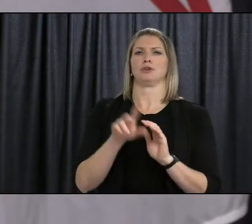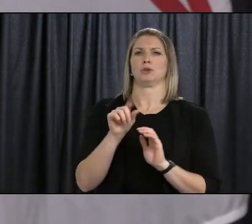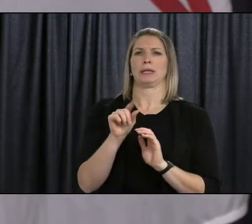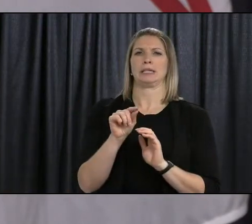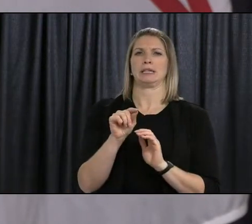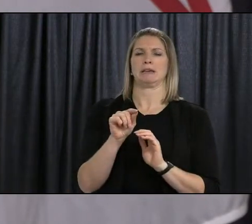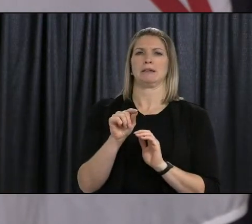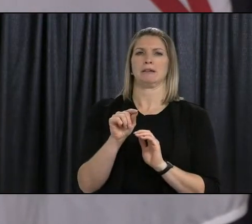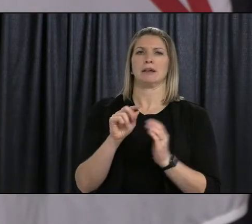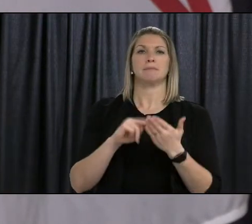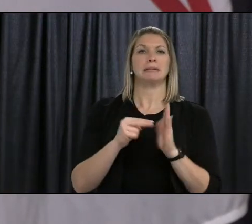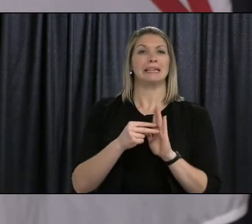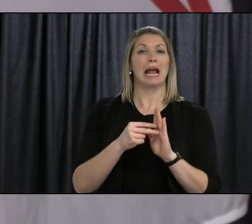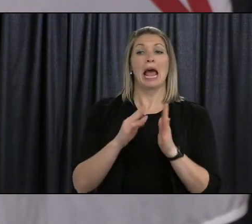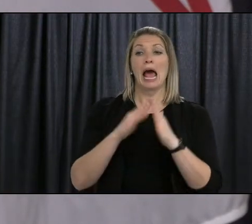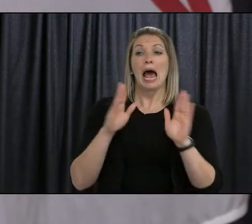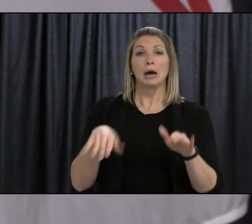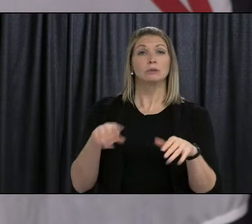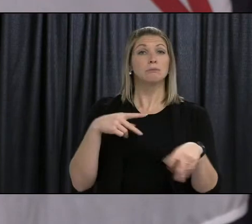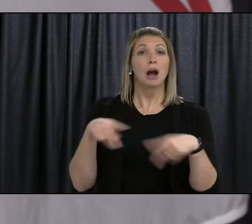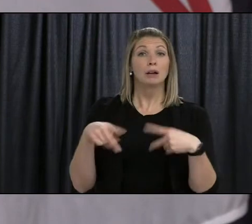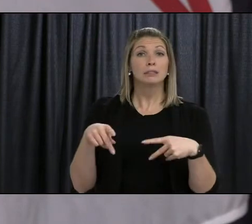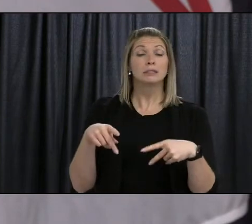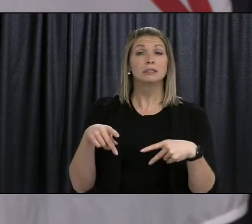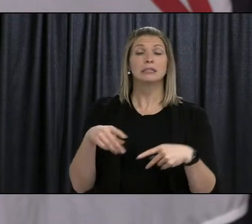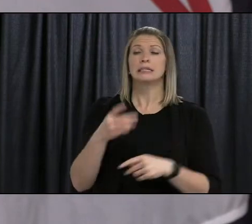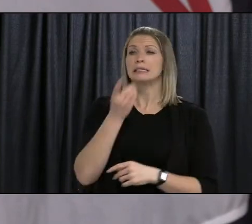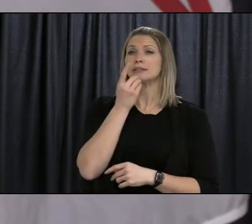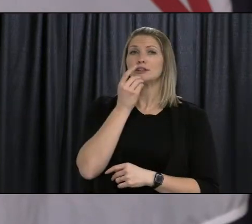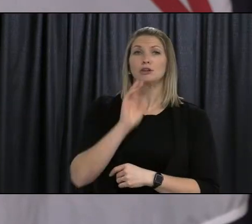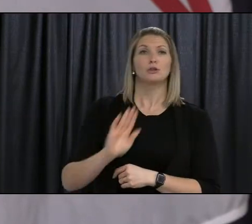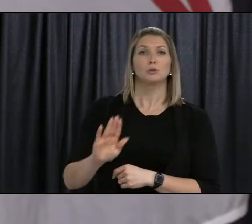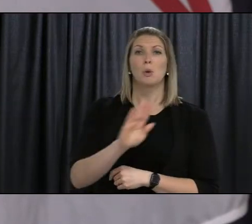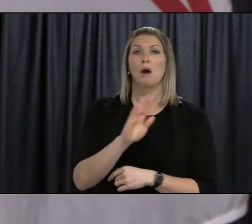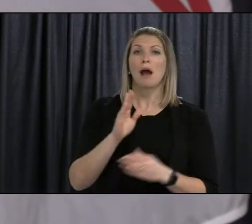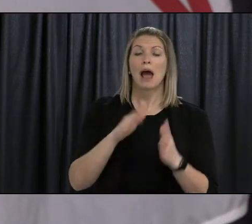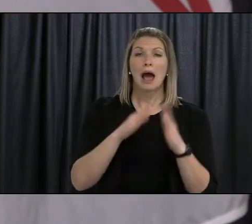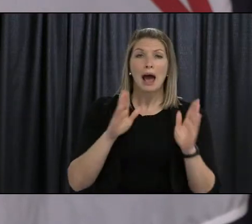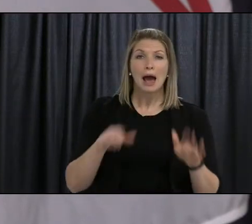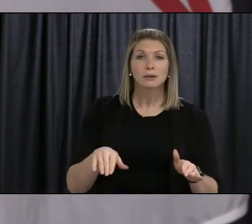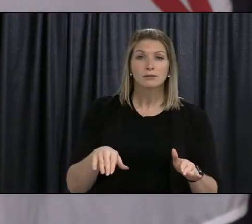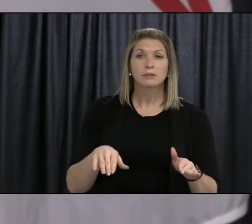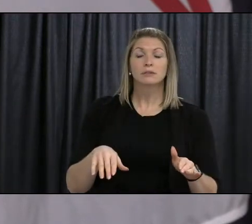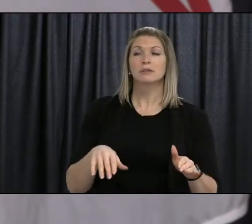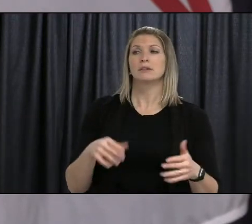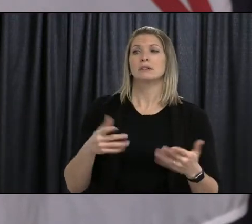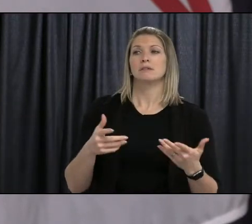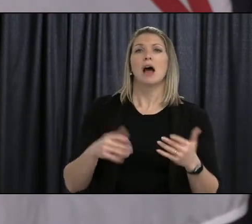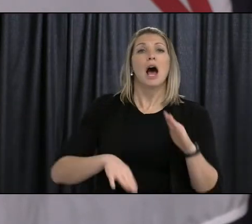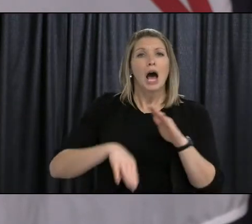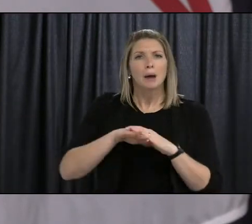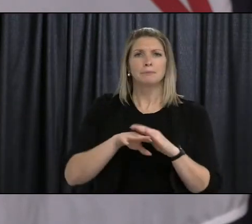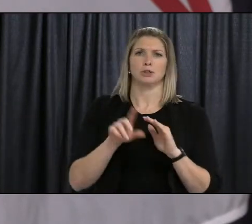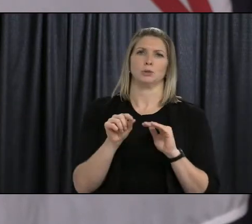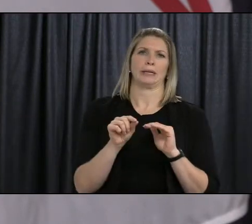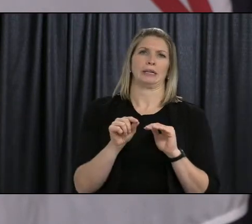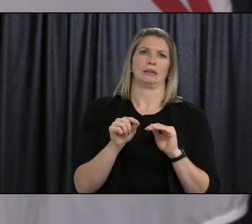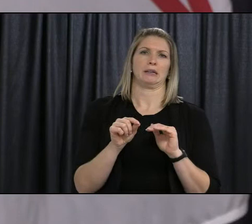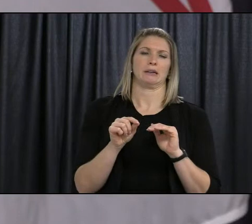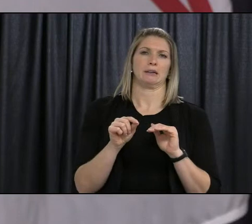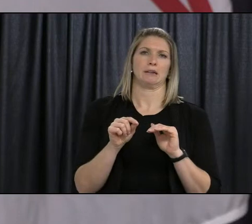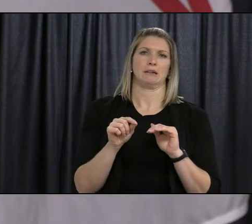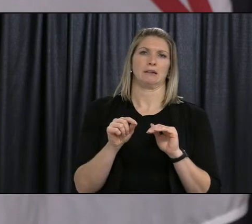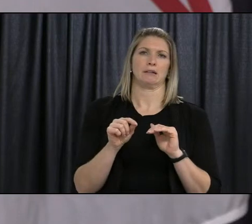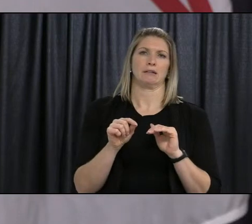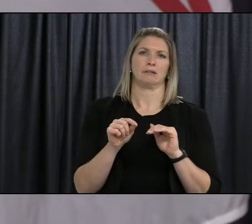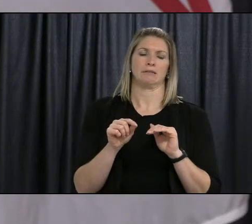informal gatherings. So that could be, some dinner in your house or a party, a get-together in your house. But that